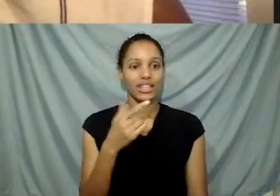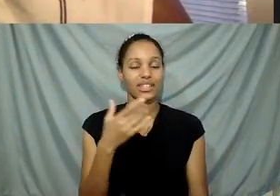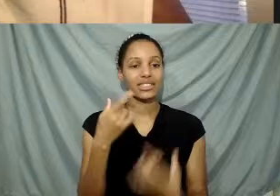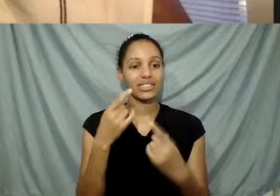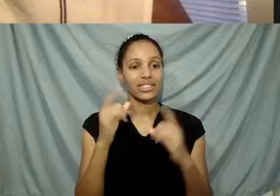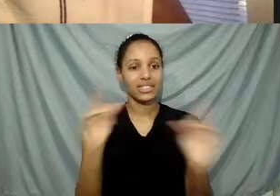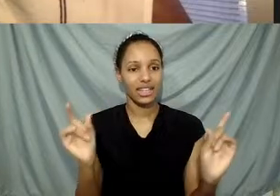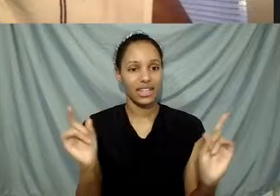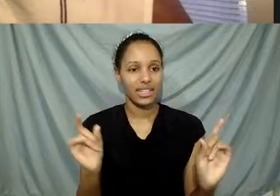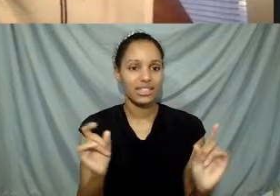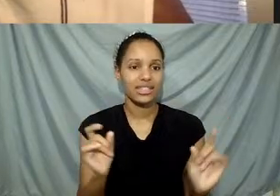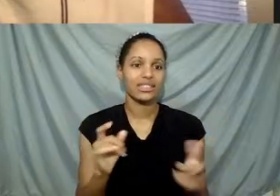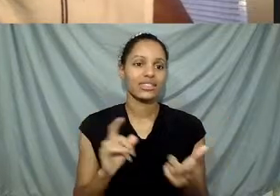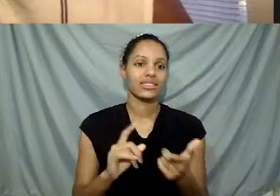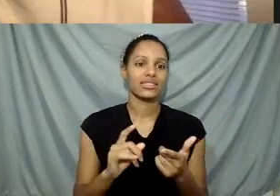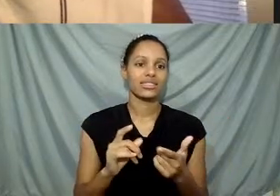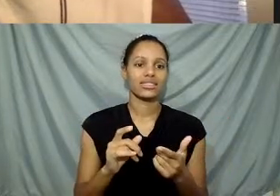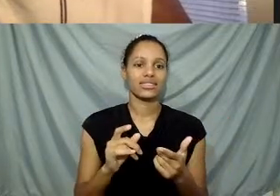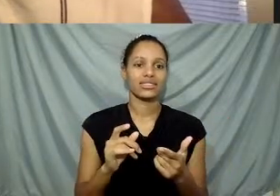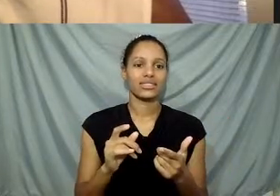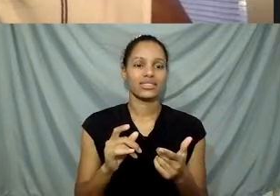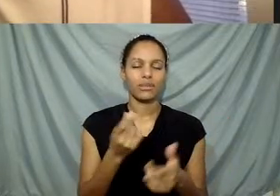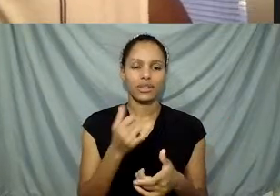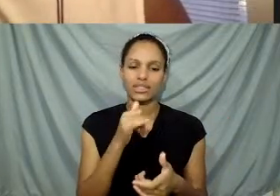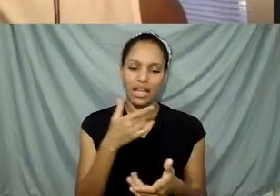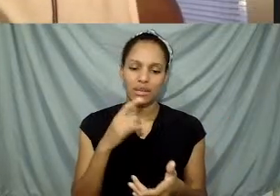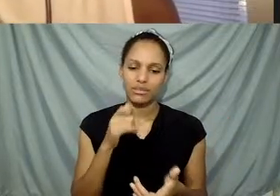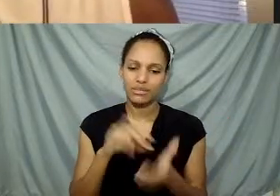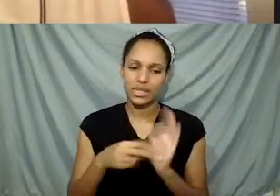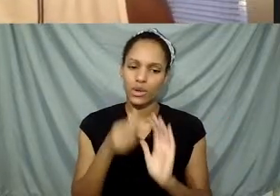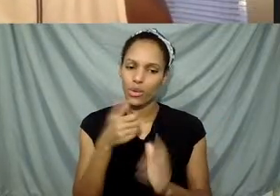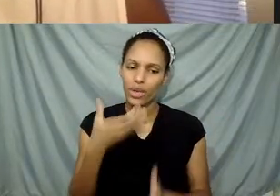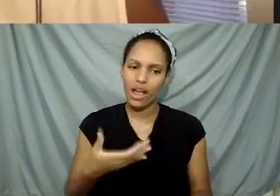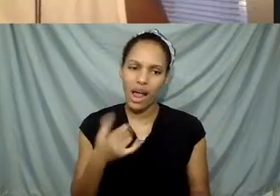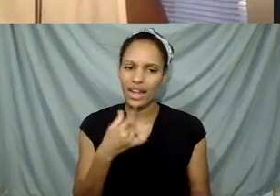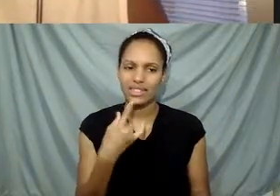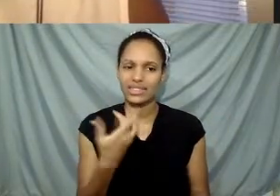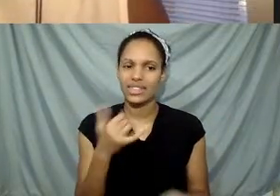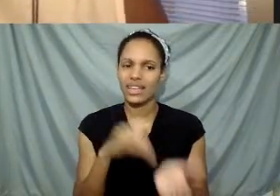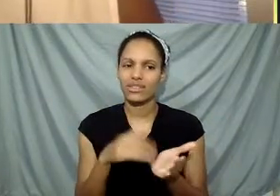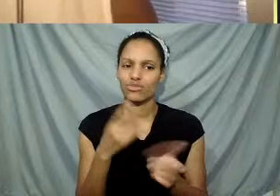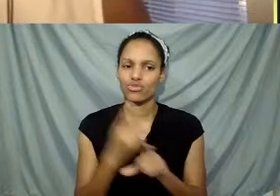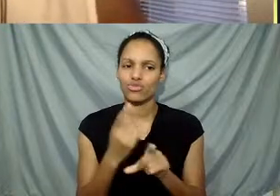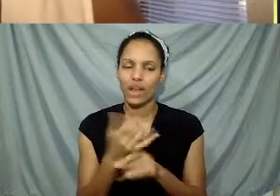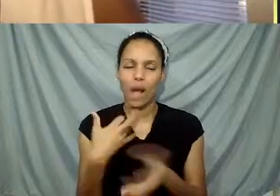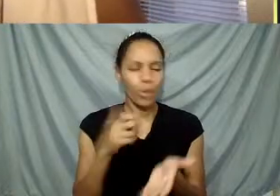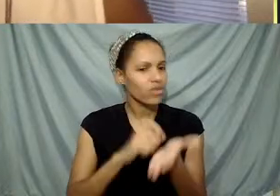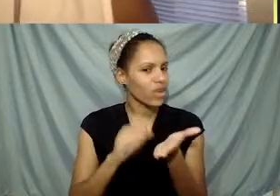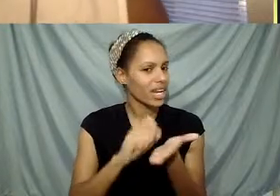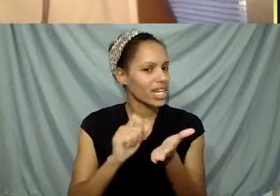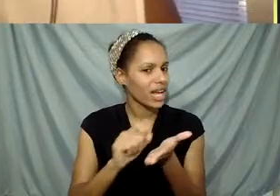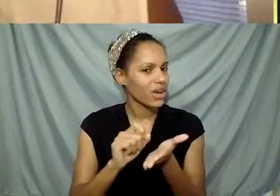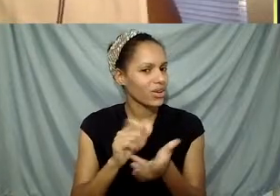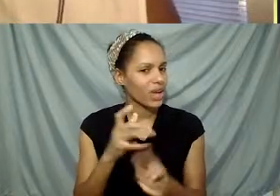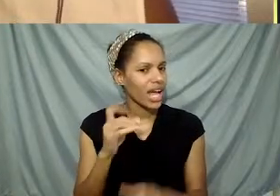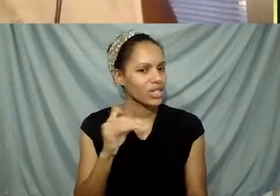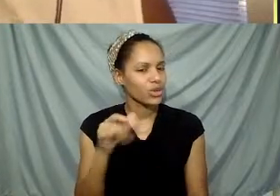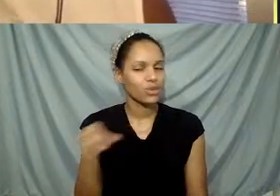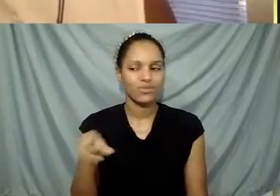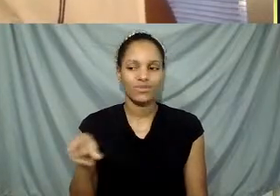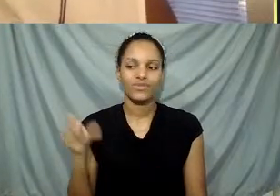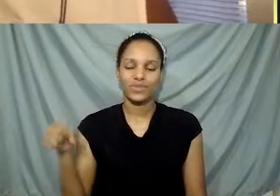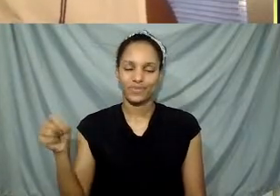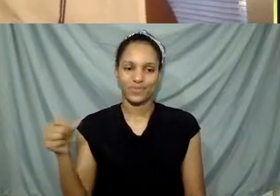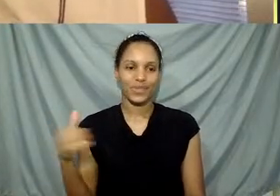roadmaps that doesn't affirm who we are. I didn't say it right. It's a good quote. I want to write this. It was good. Yeah, I